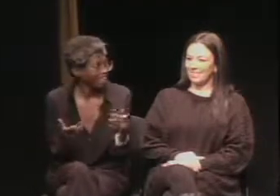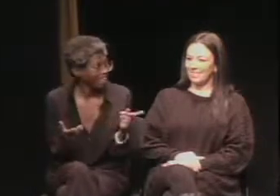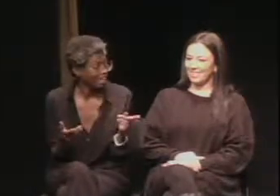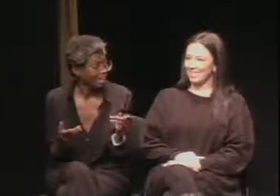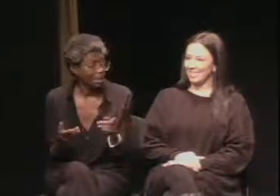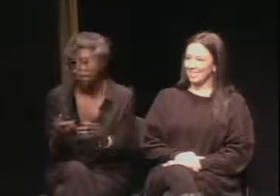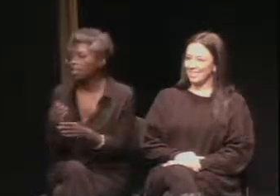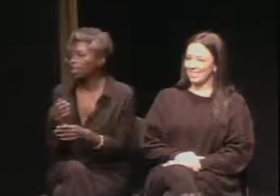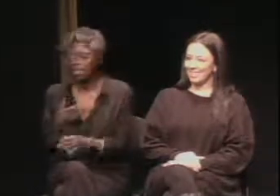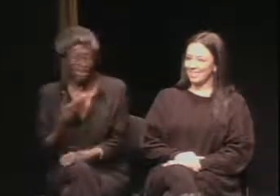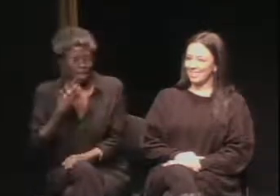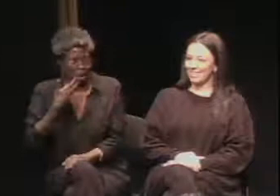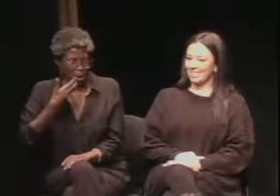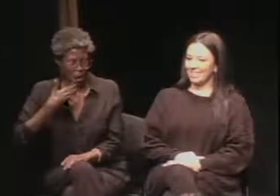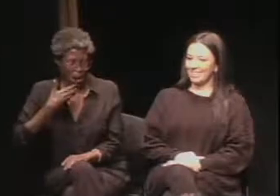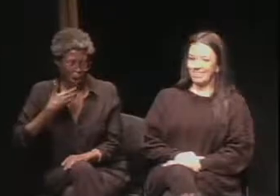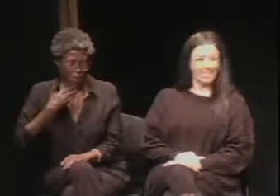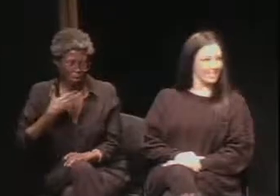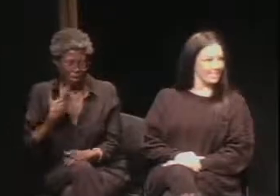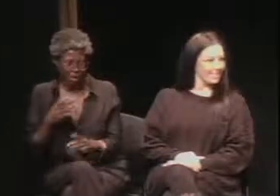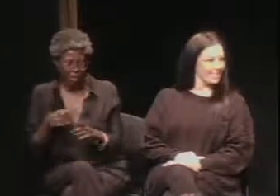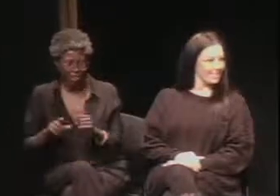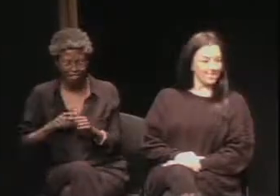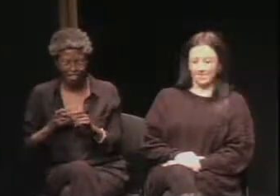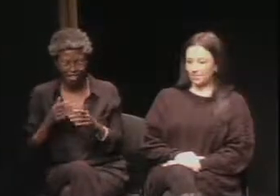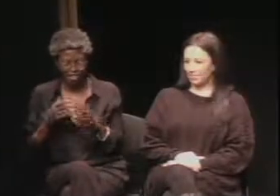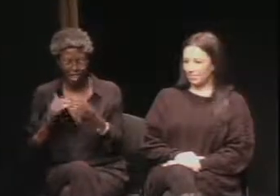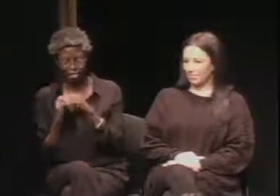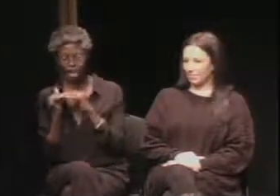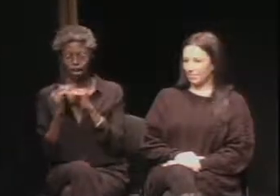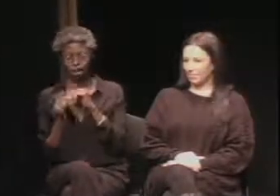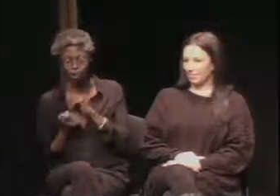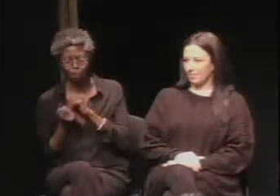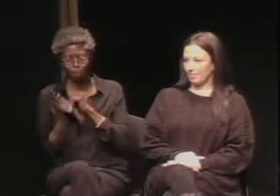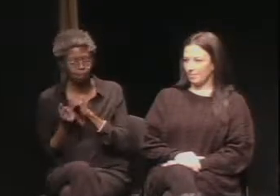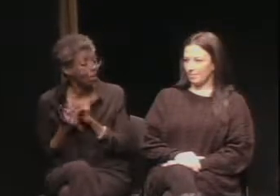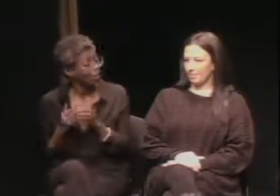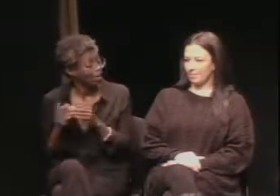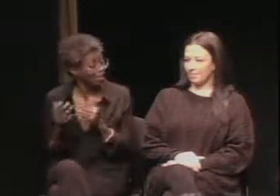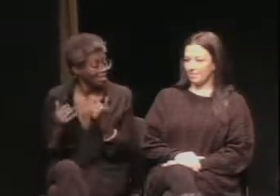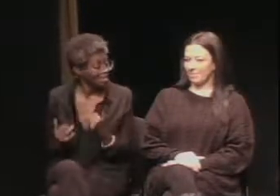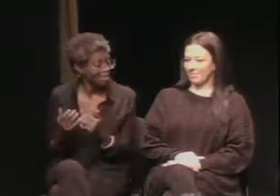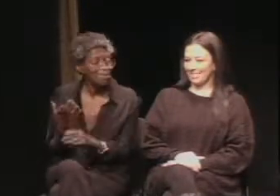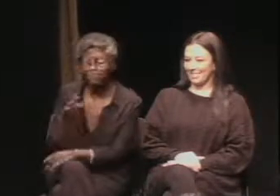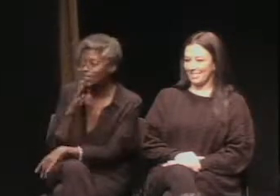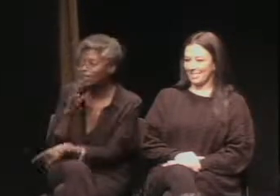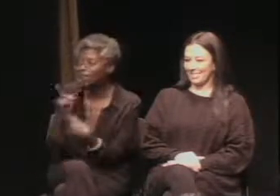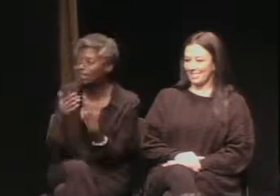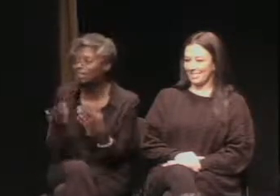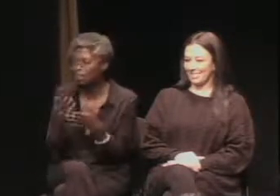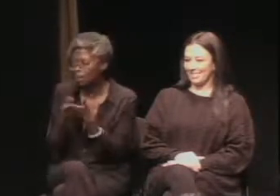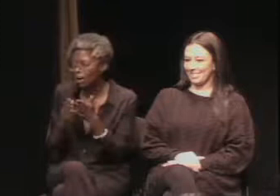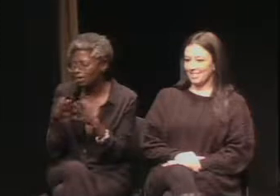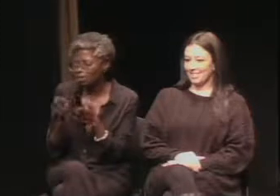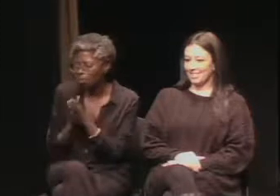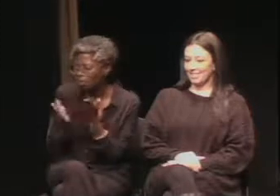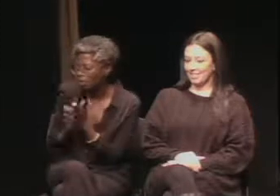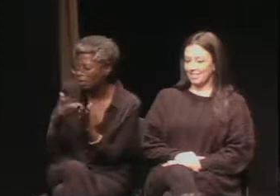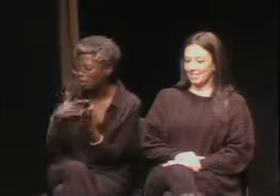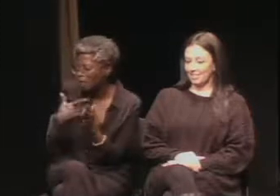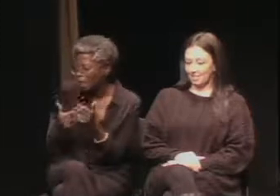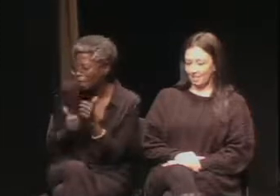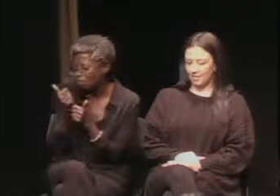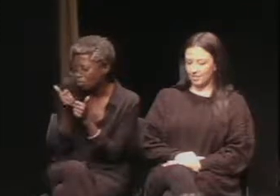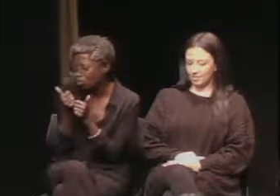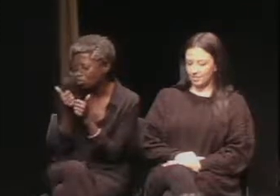It's a little warm. I'm gonna go ahead and take this first layer off. Yes. Maybe there's a part in the book that you feel most drawn